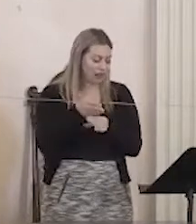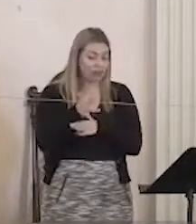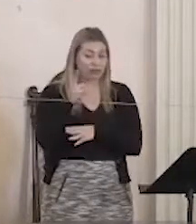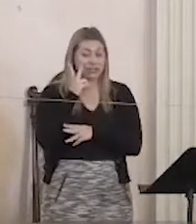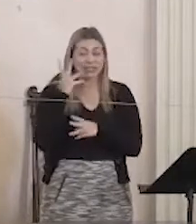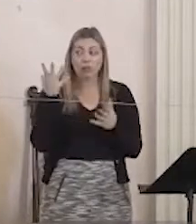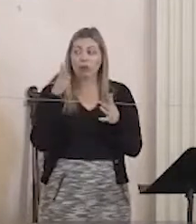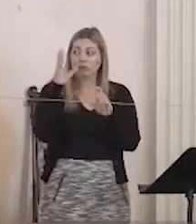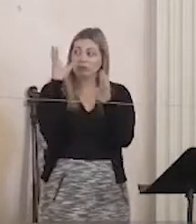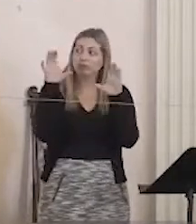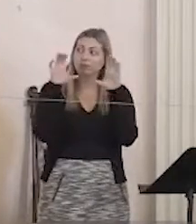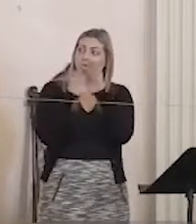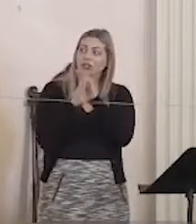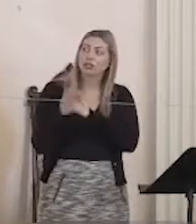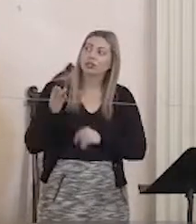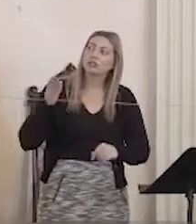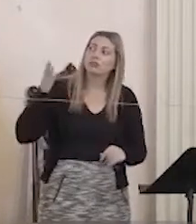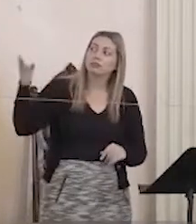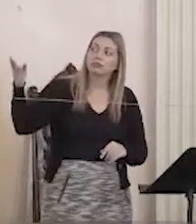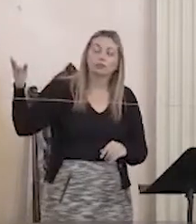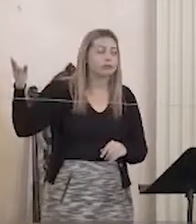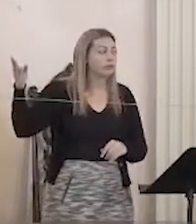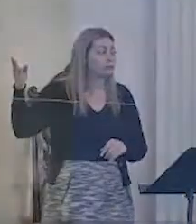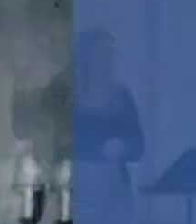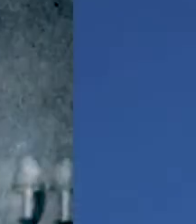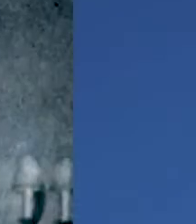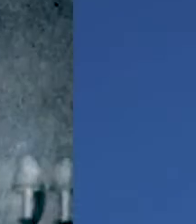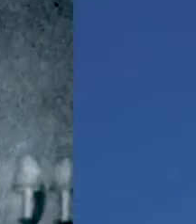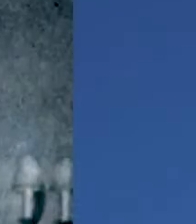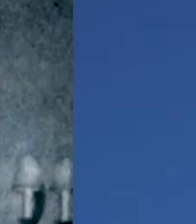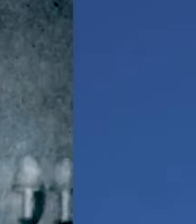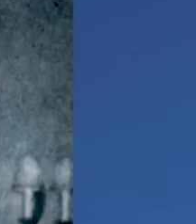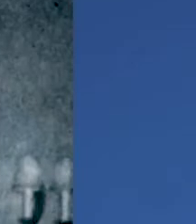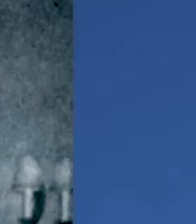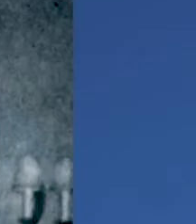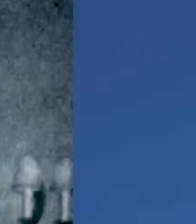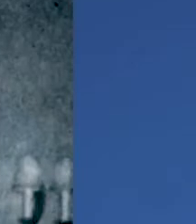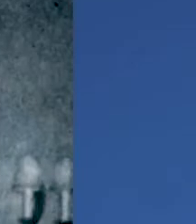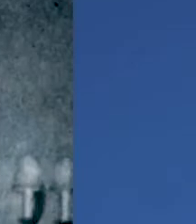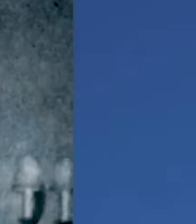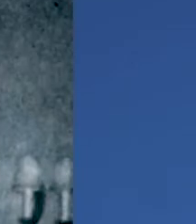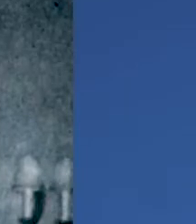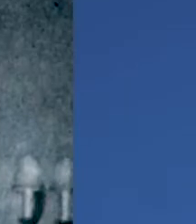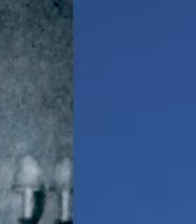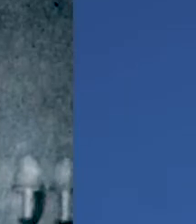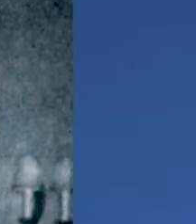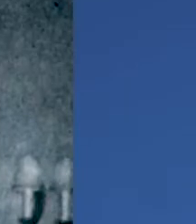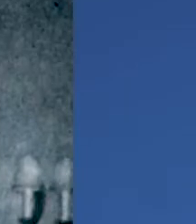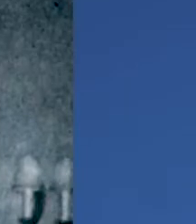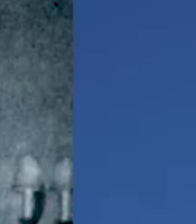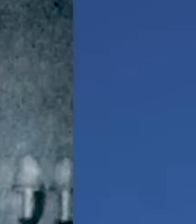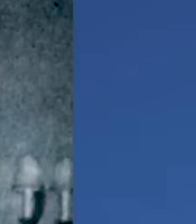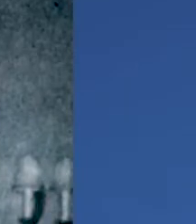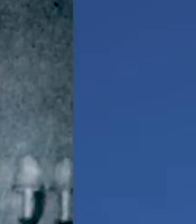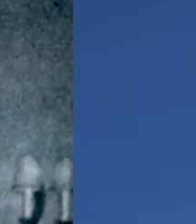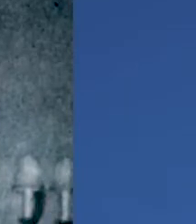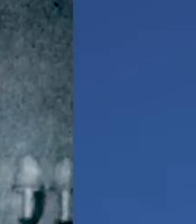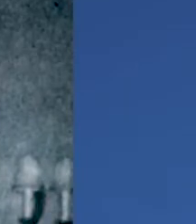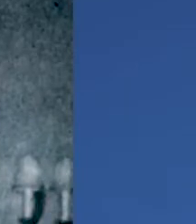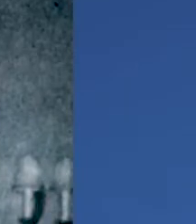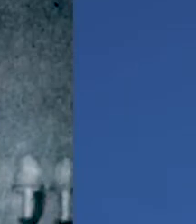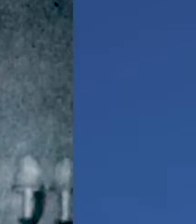seeing this photograph in the Washington Post Society pages. It is